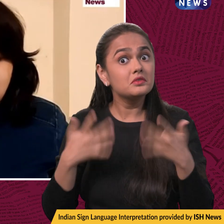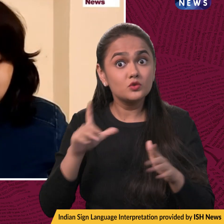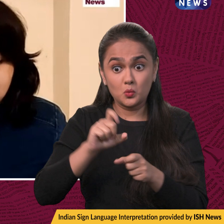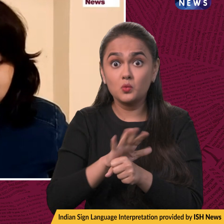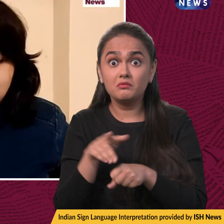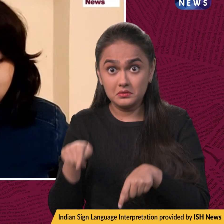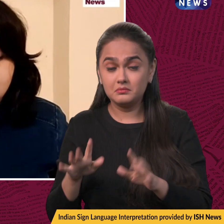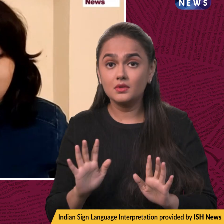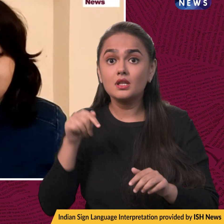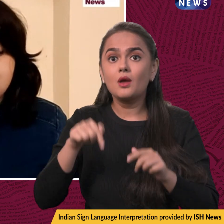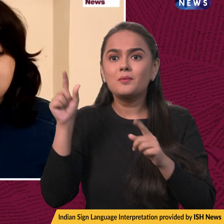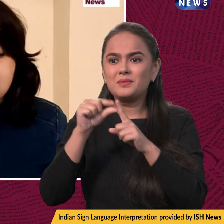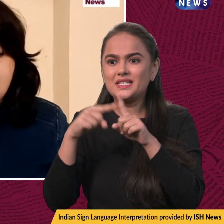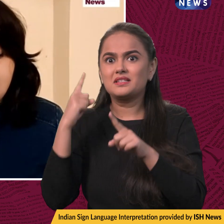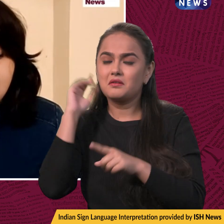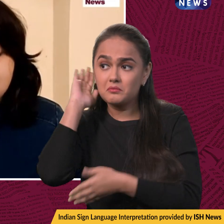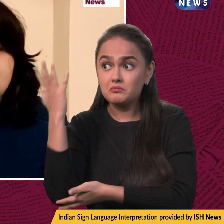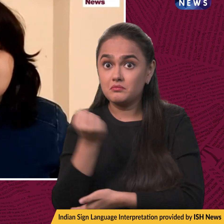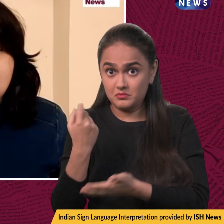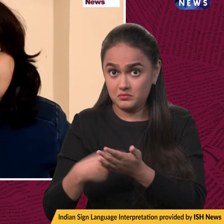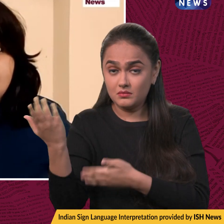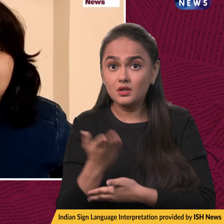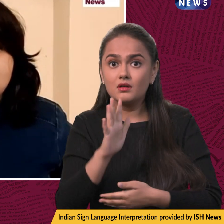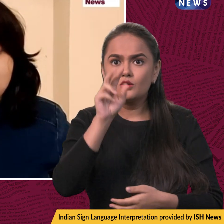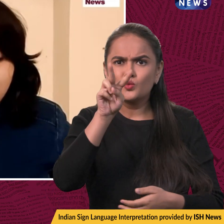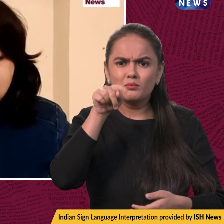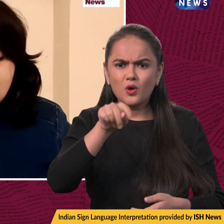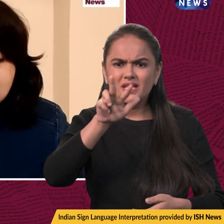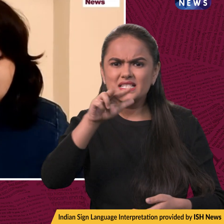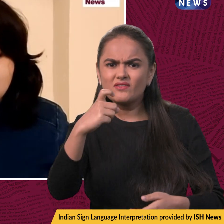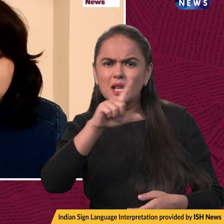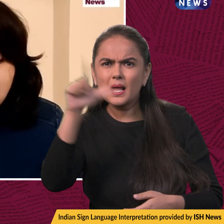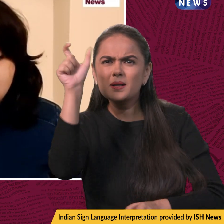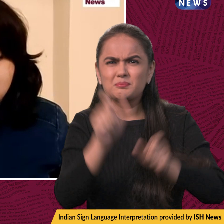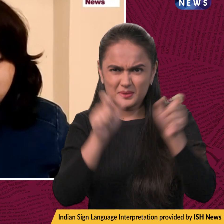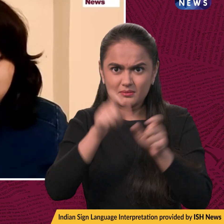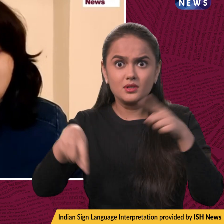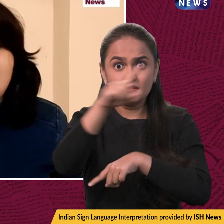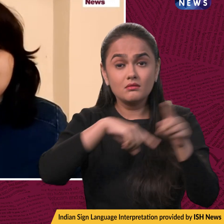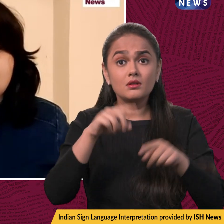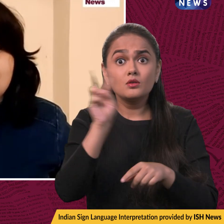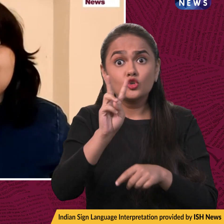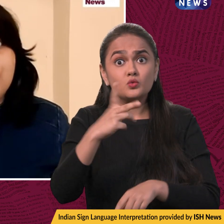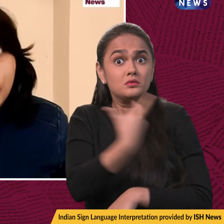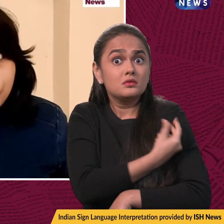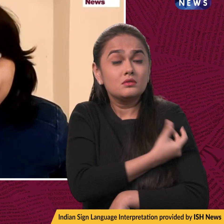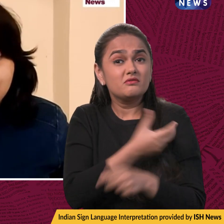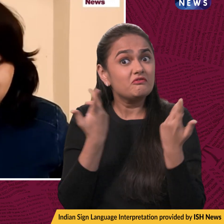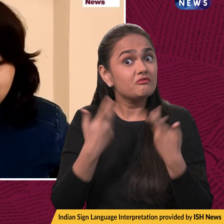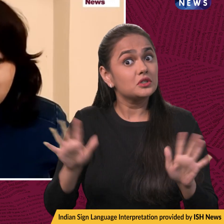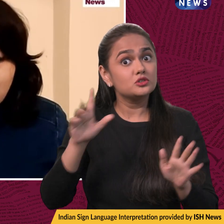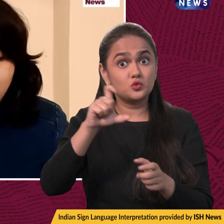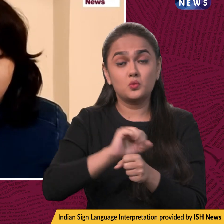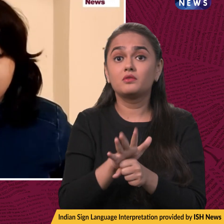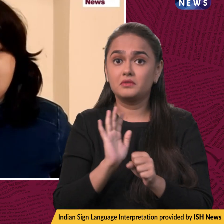COVID vaccines. Now, this is according to PTI, which has said that 2.87 lakh people have received both the